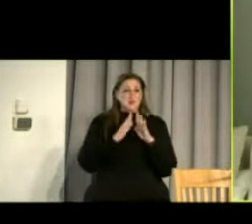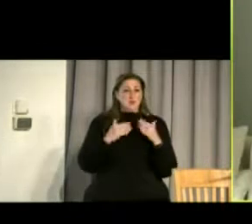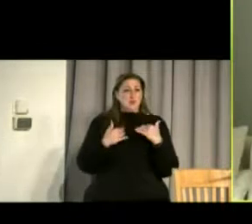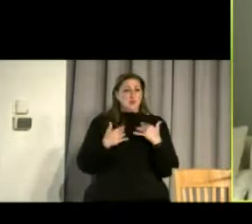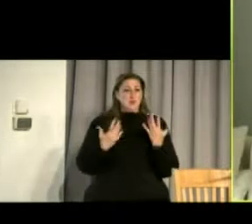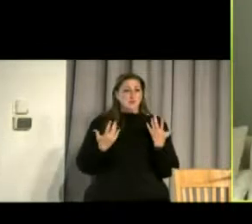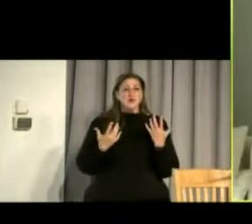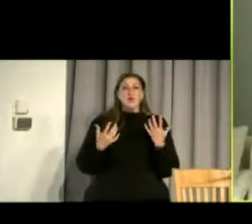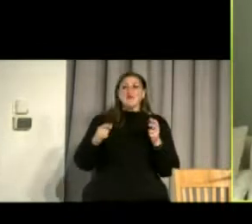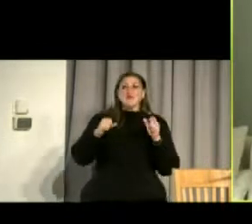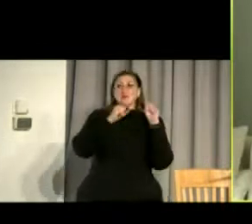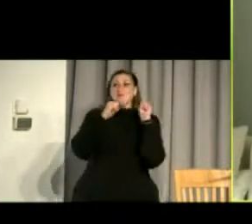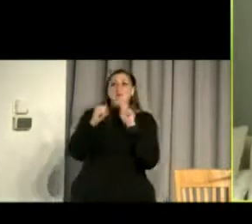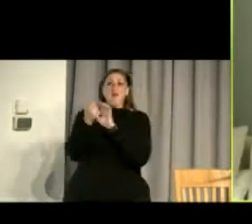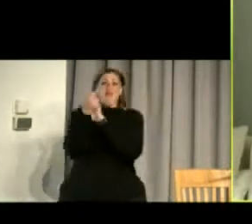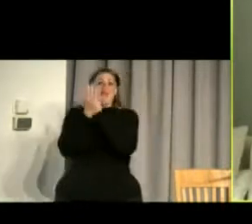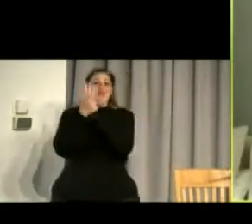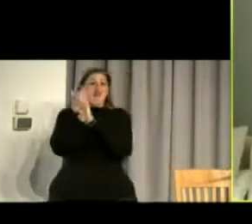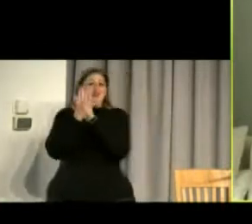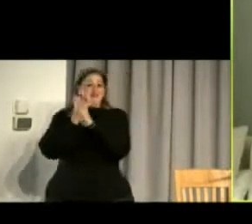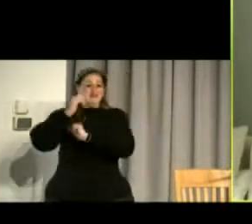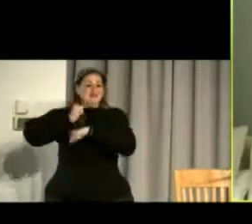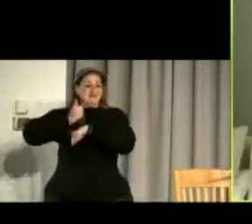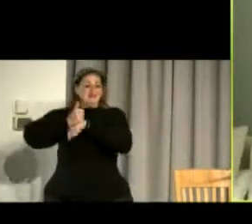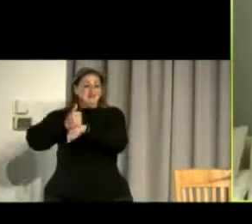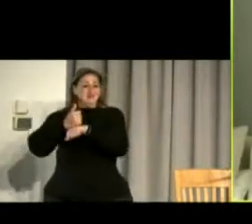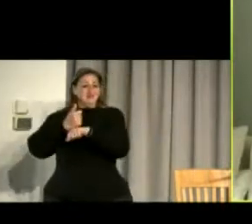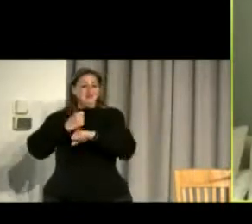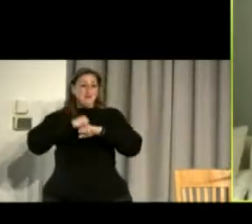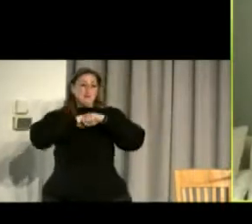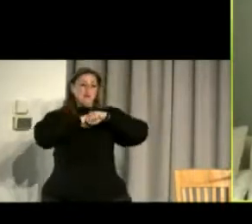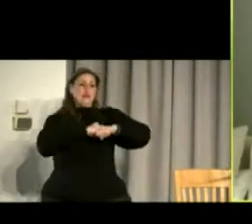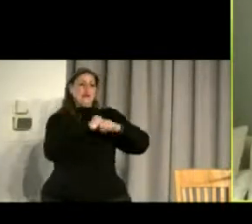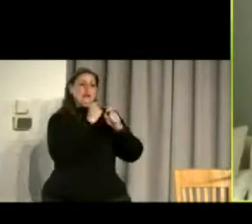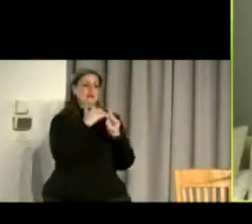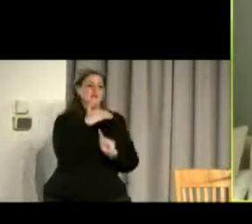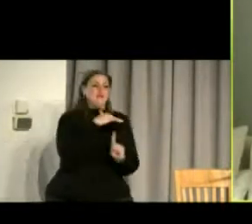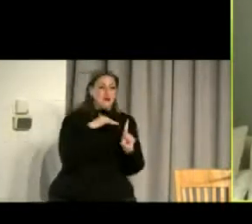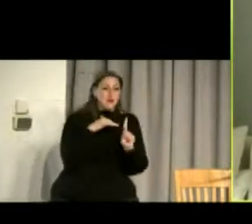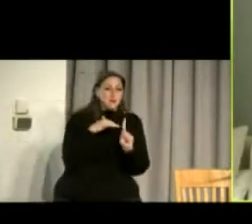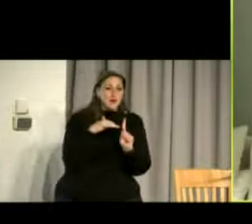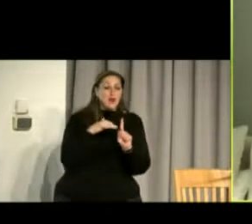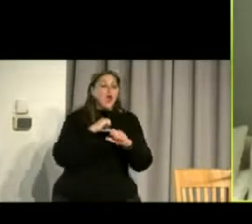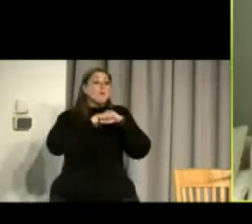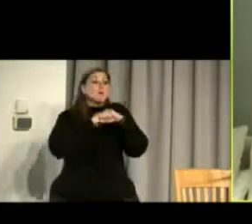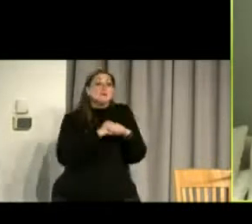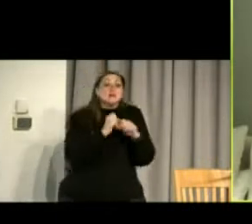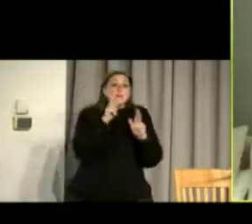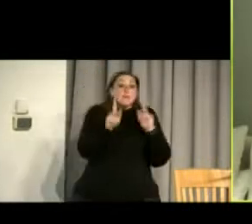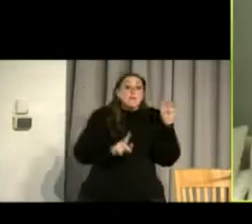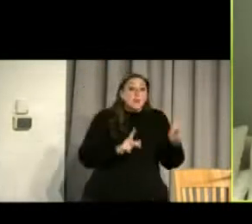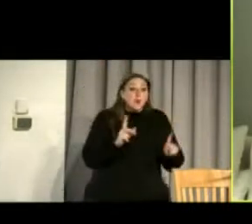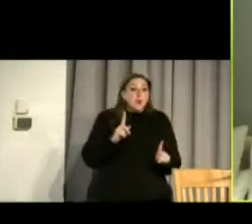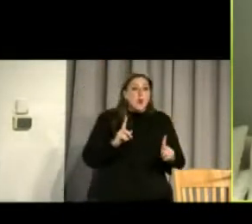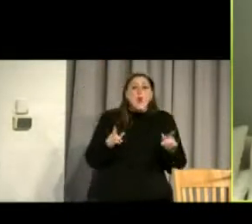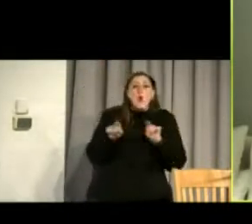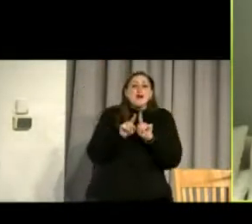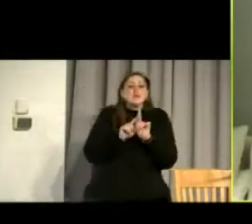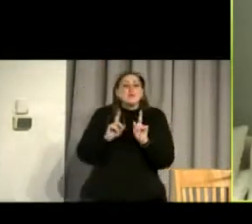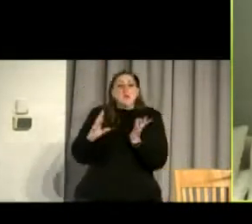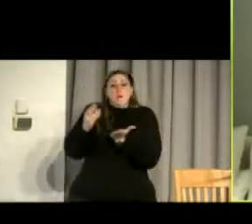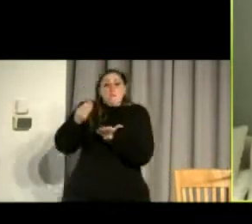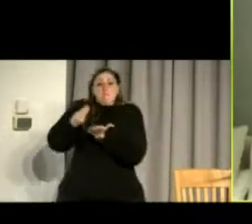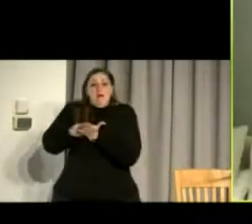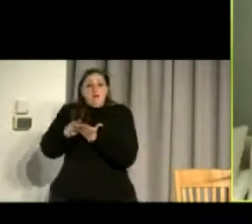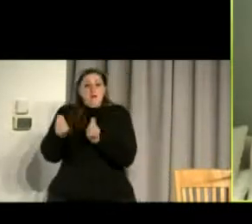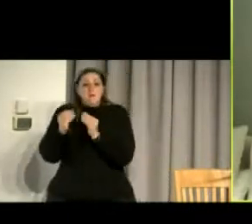stronger policies that actually protect the environment and therefore protect ourselves. And we have to see more resources provided